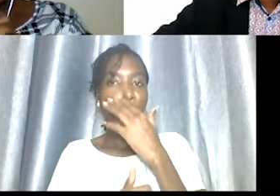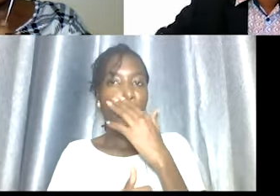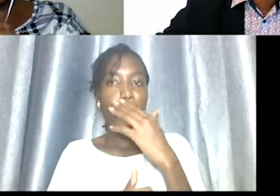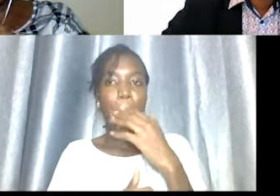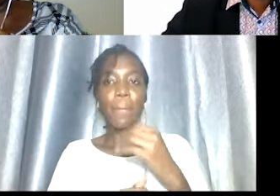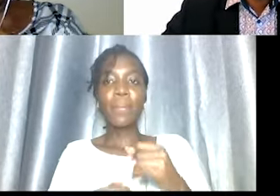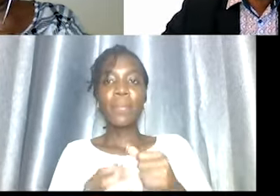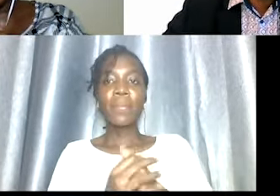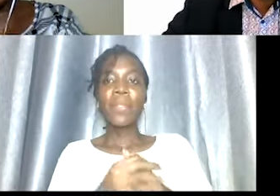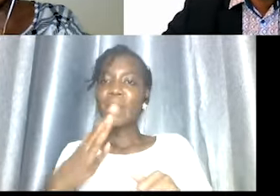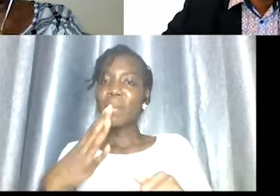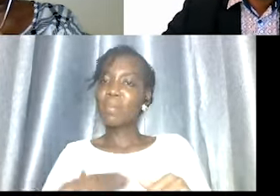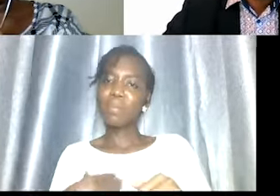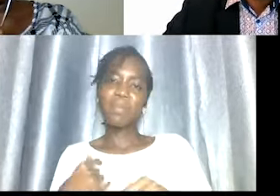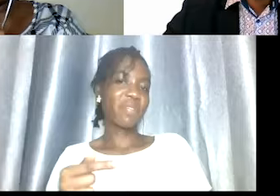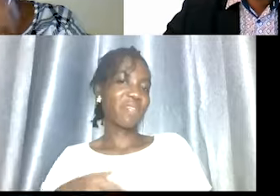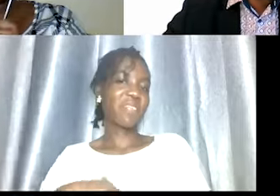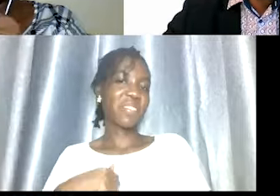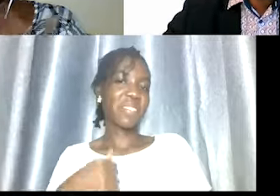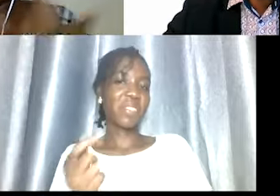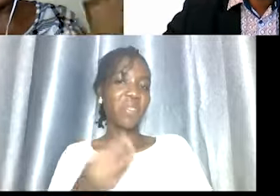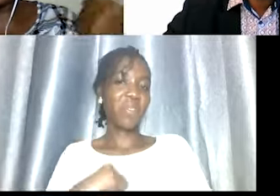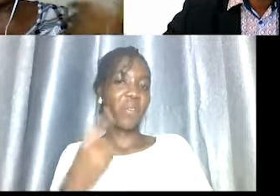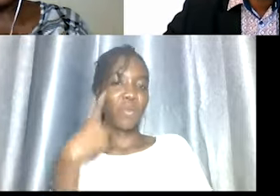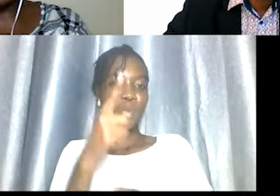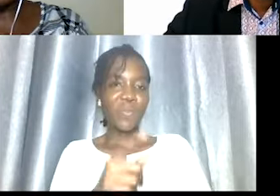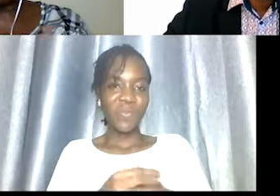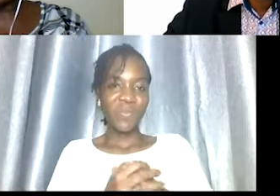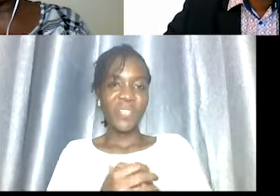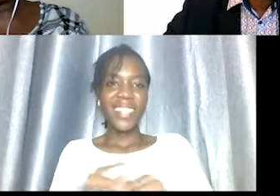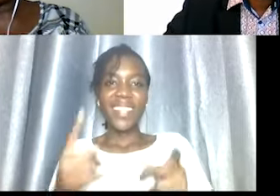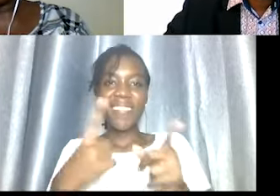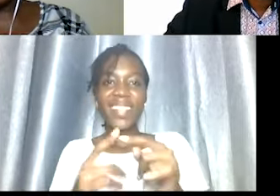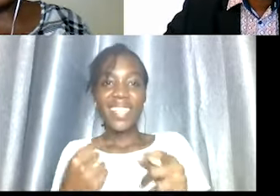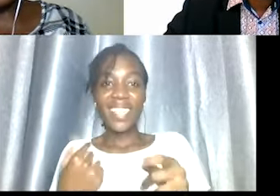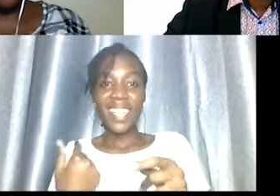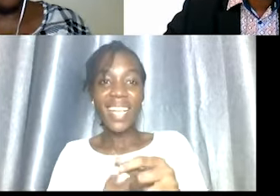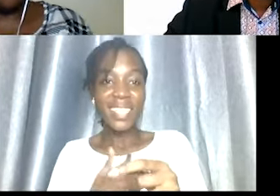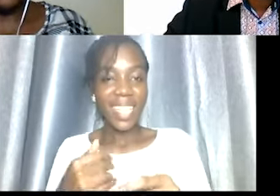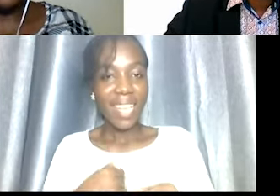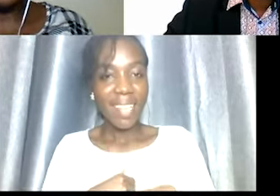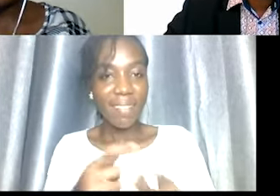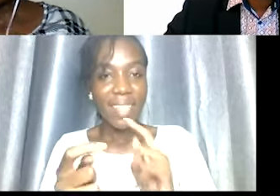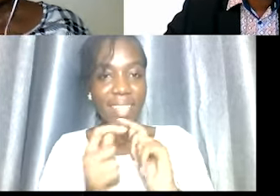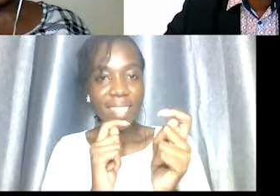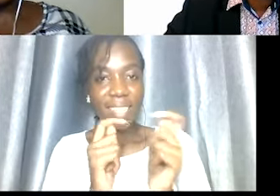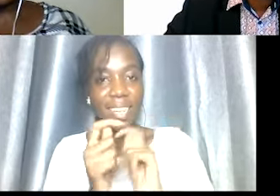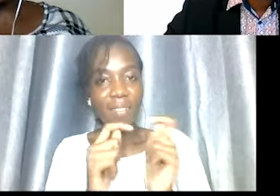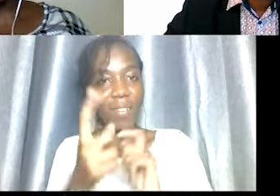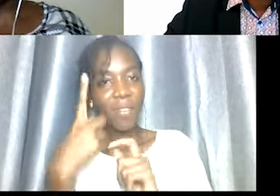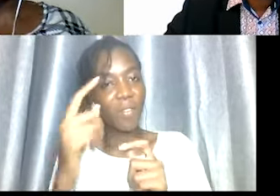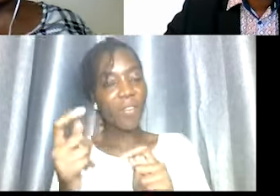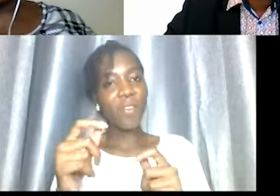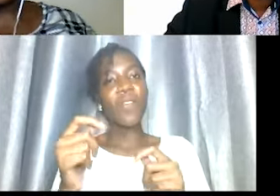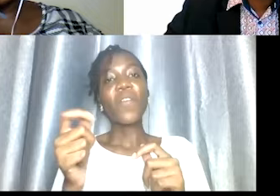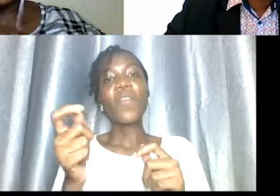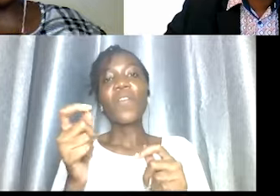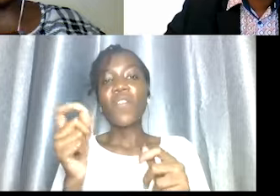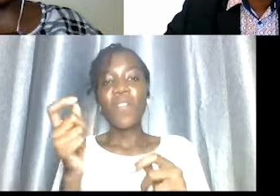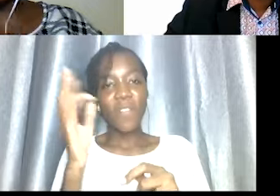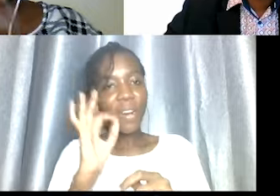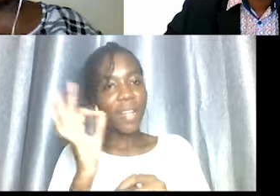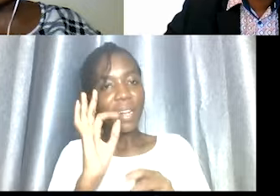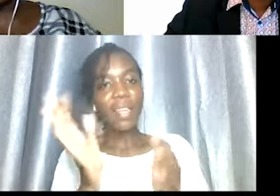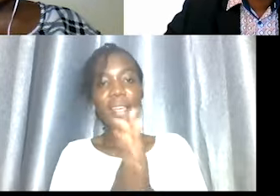you. Yeah, there's a lot of catching up. But us, like Atara, we have interviews scheduled for Friday, and we'll have to be working.